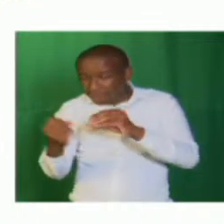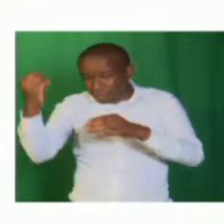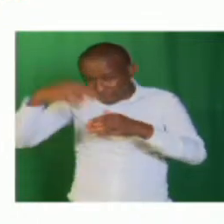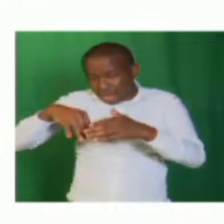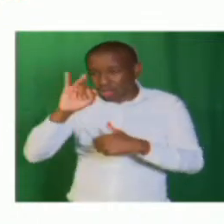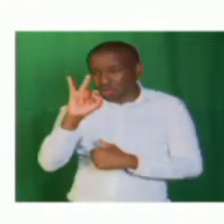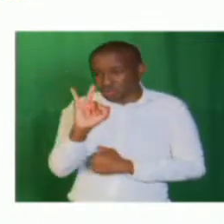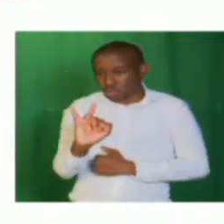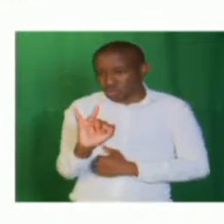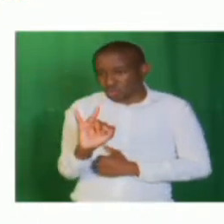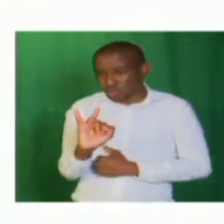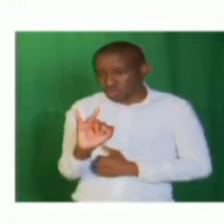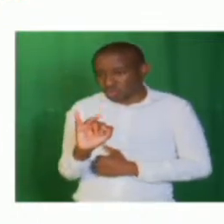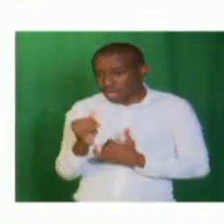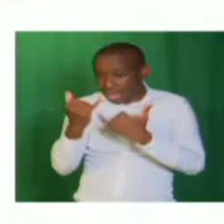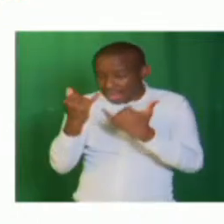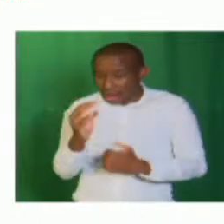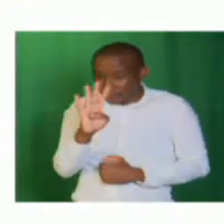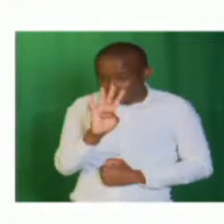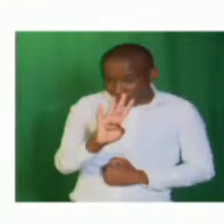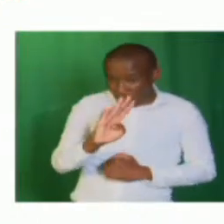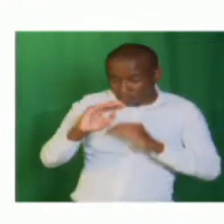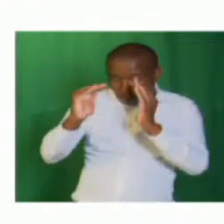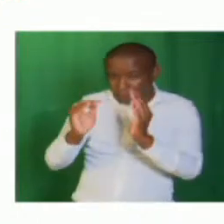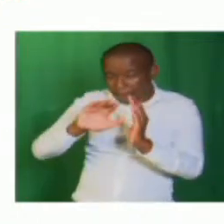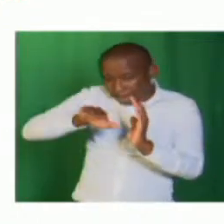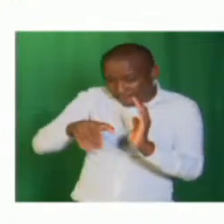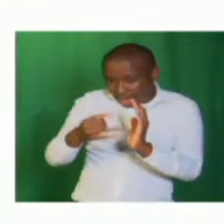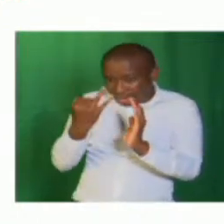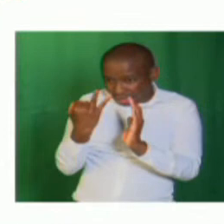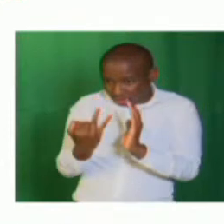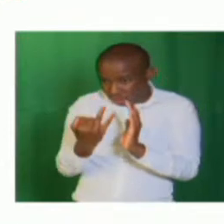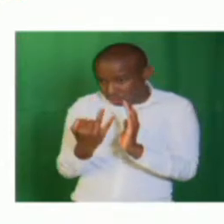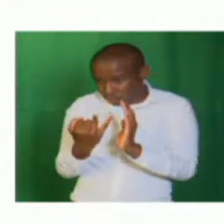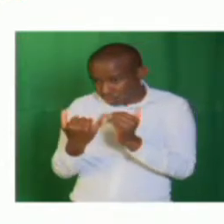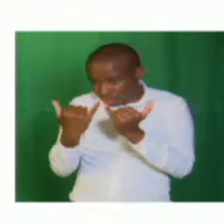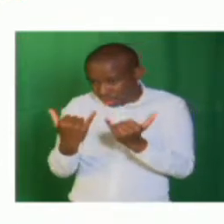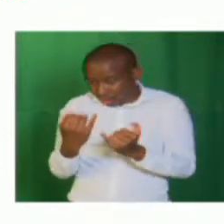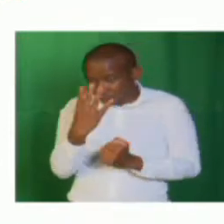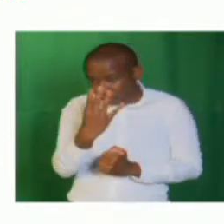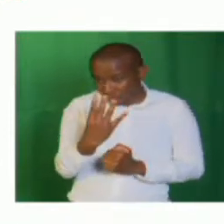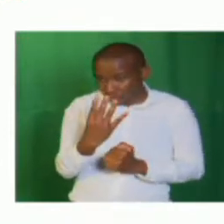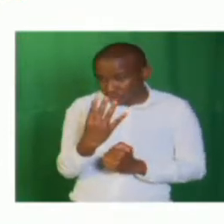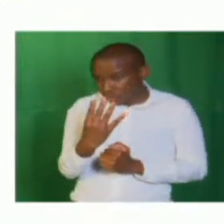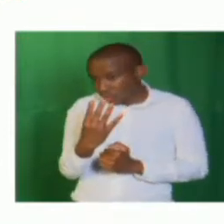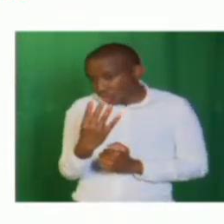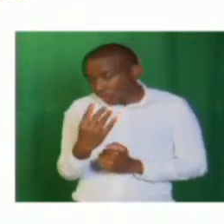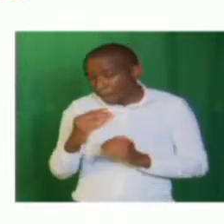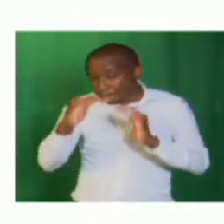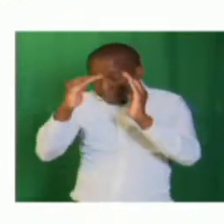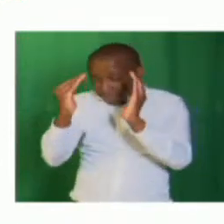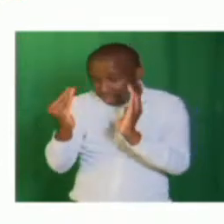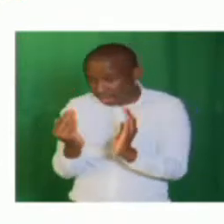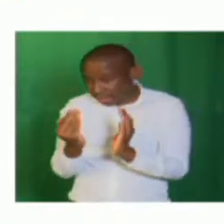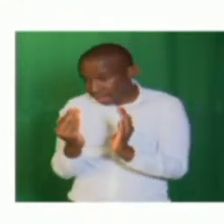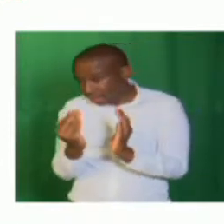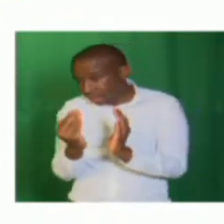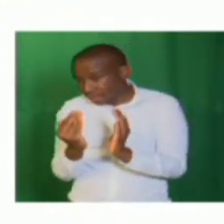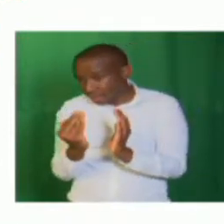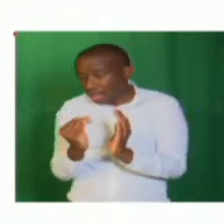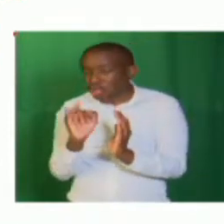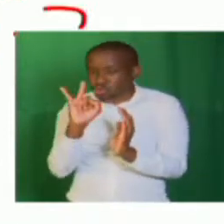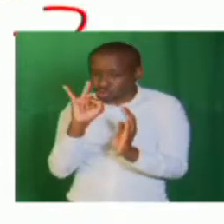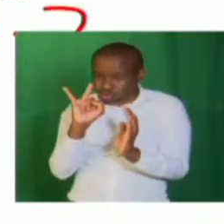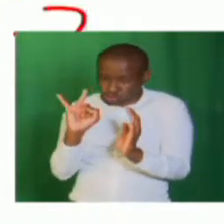brackets. So the 4x minus 2, this will be 4. And then in brackets, we put the 2 that is in brackets